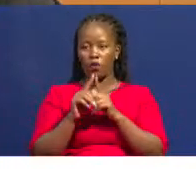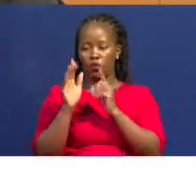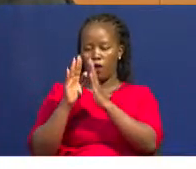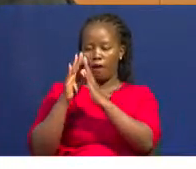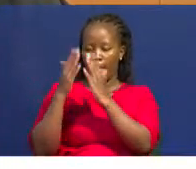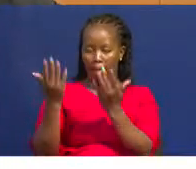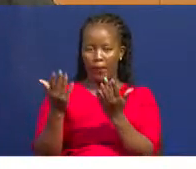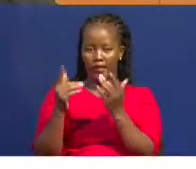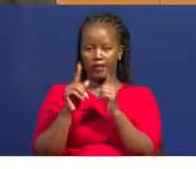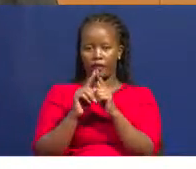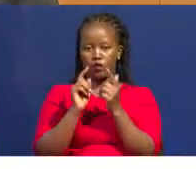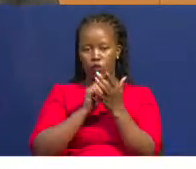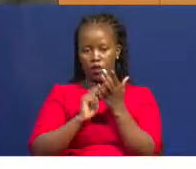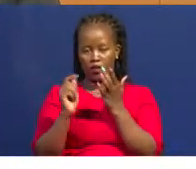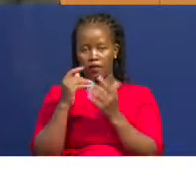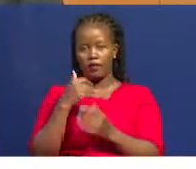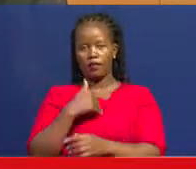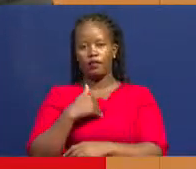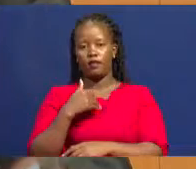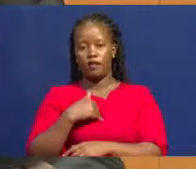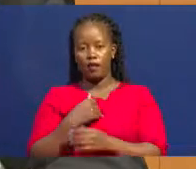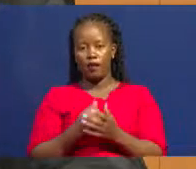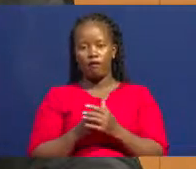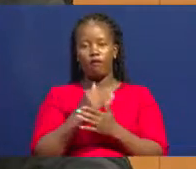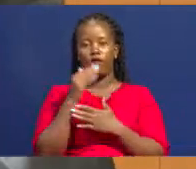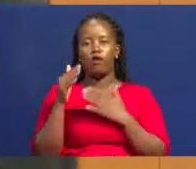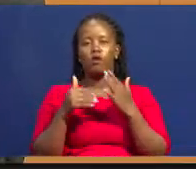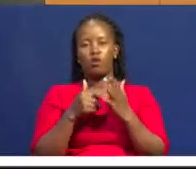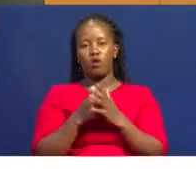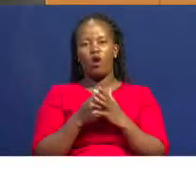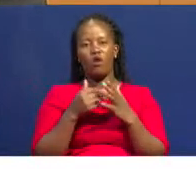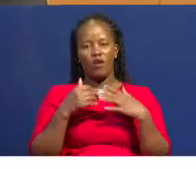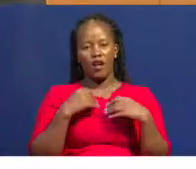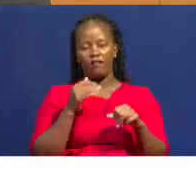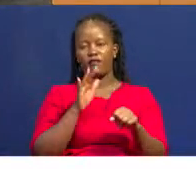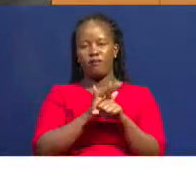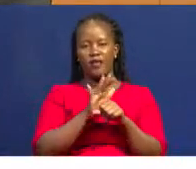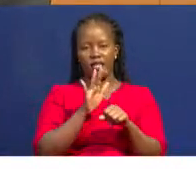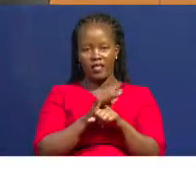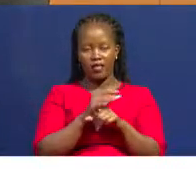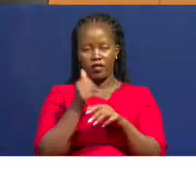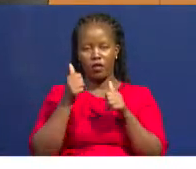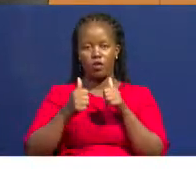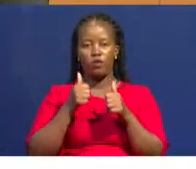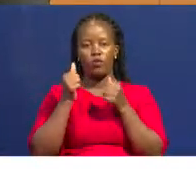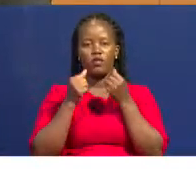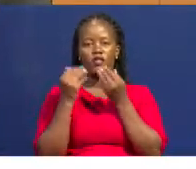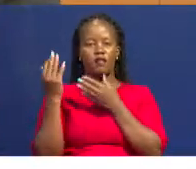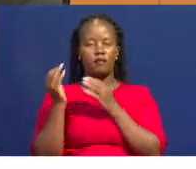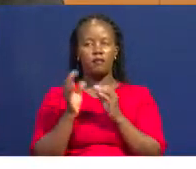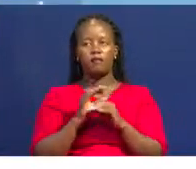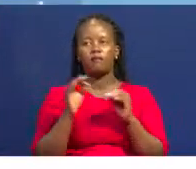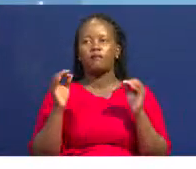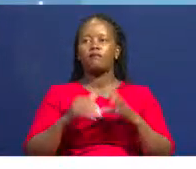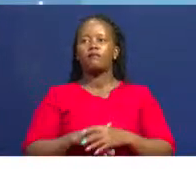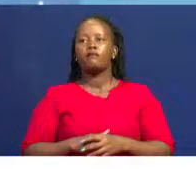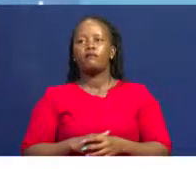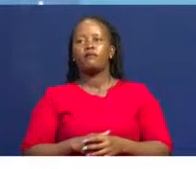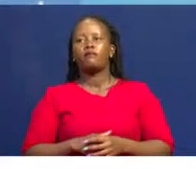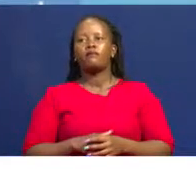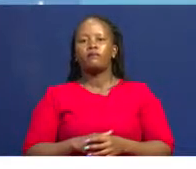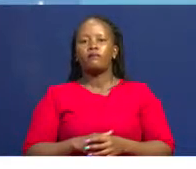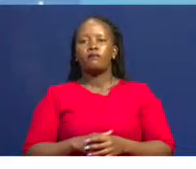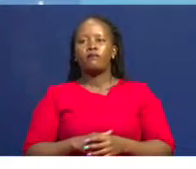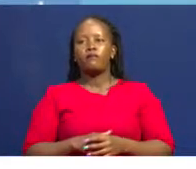you participated, but you did not participate. There are things you see which are not supposed to be there in that action plan. Okay, but